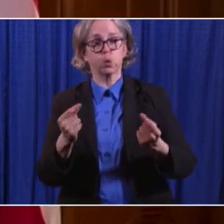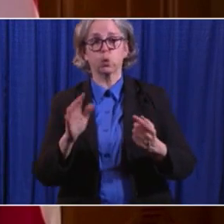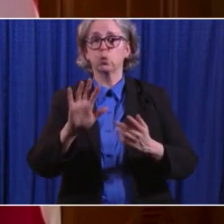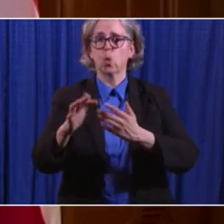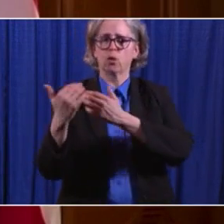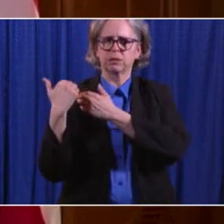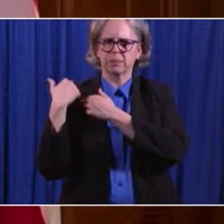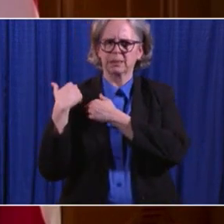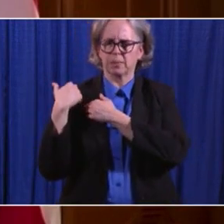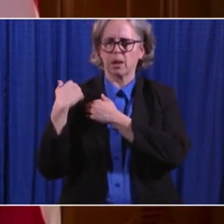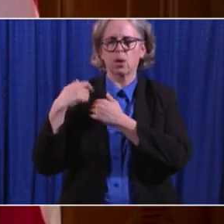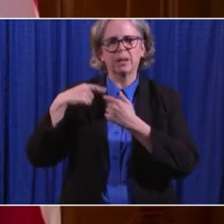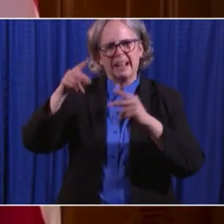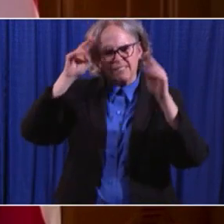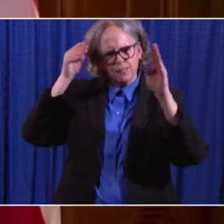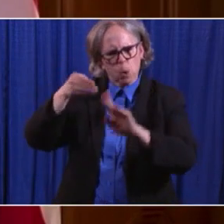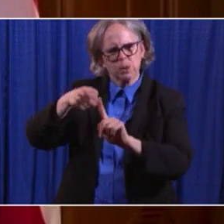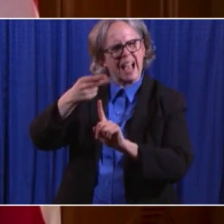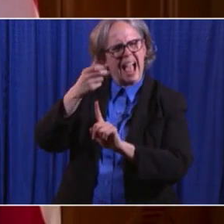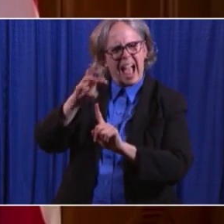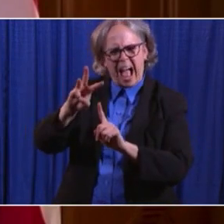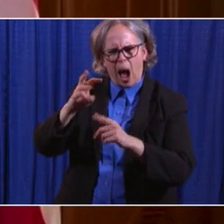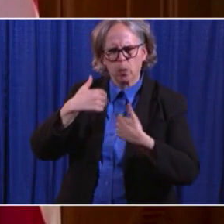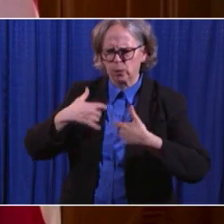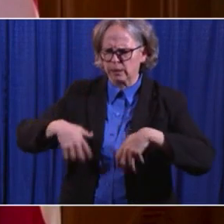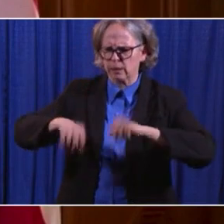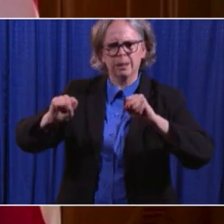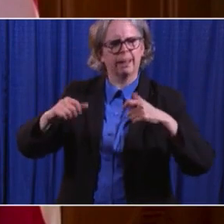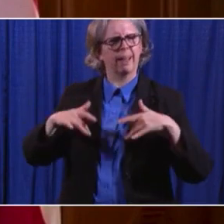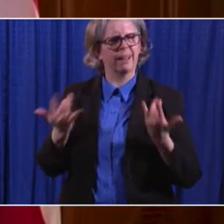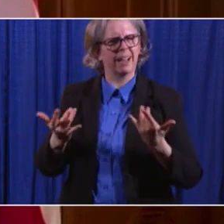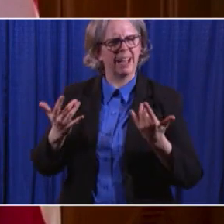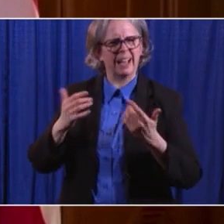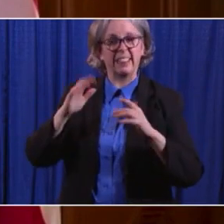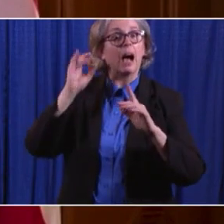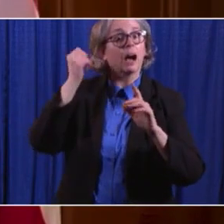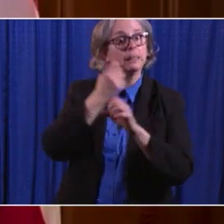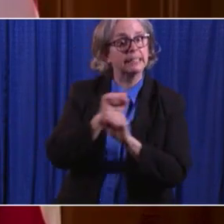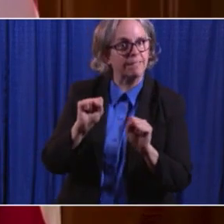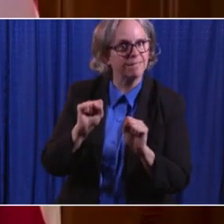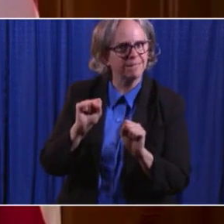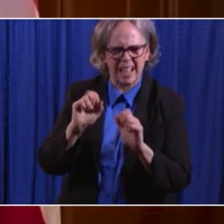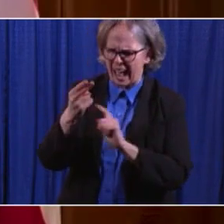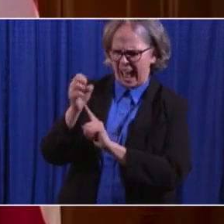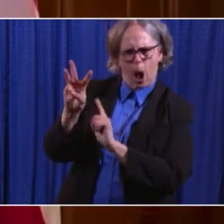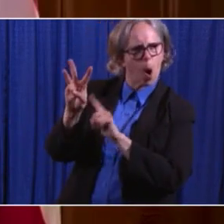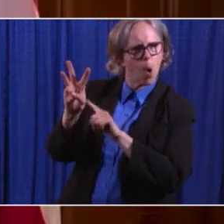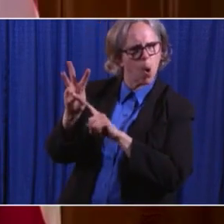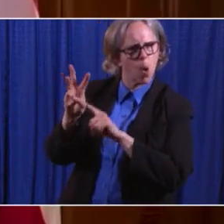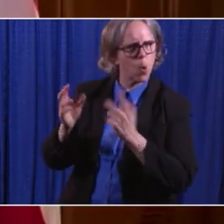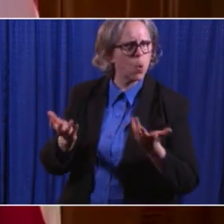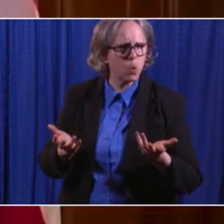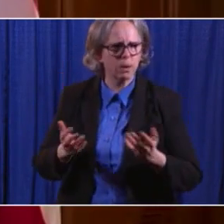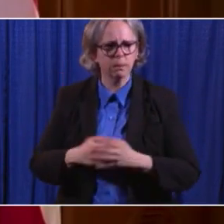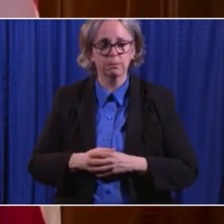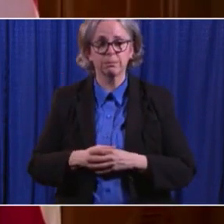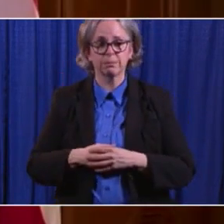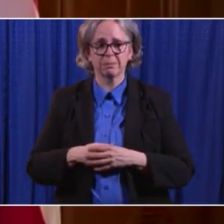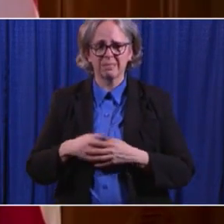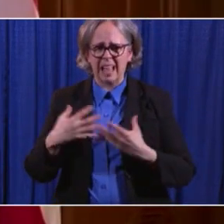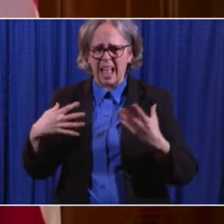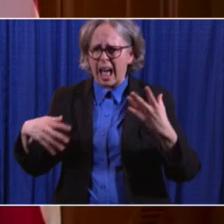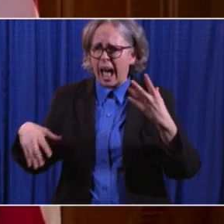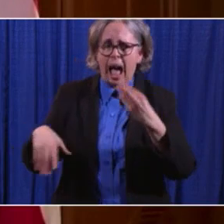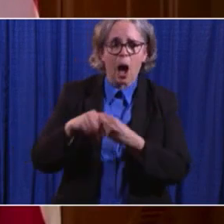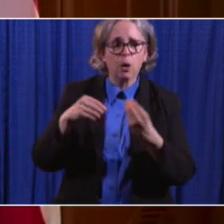Governor. really going to be I think is the key. So I don't know if you have anything to add to that as far as